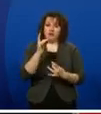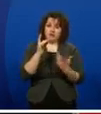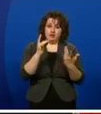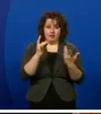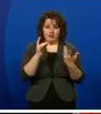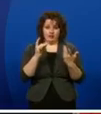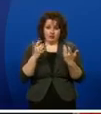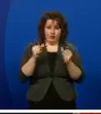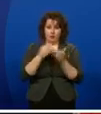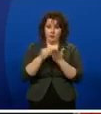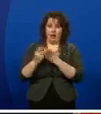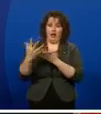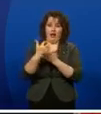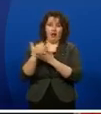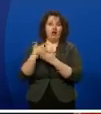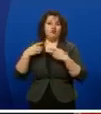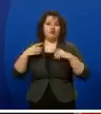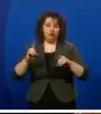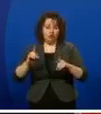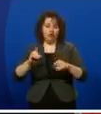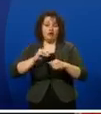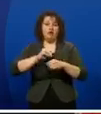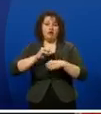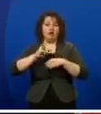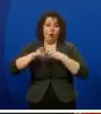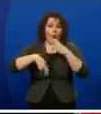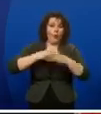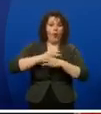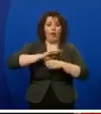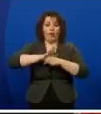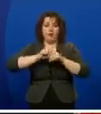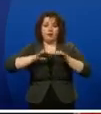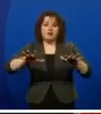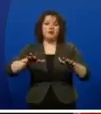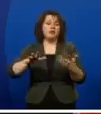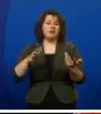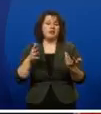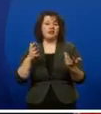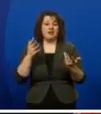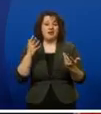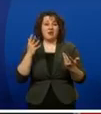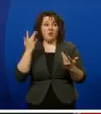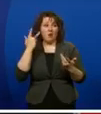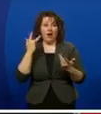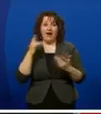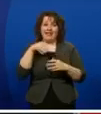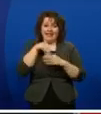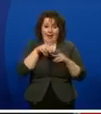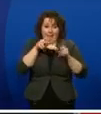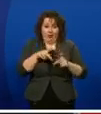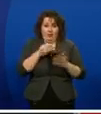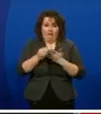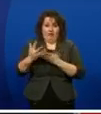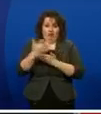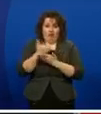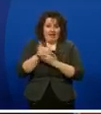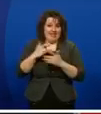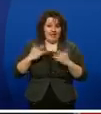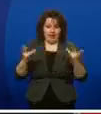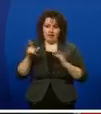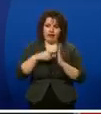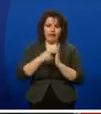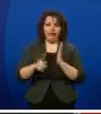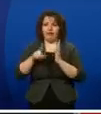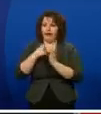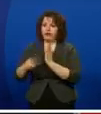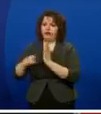to fundraise amidst a global pandemic, having to cancel many in-person fundraising events, but yet we